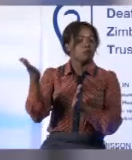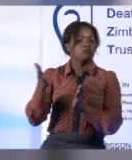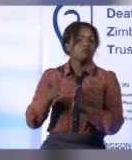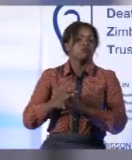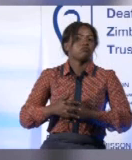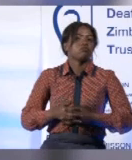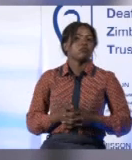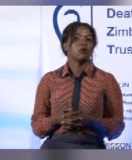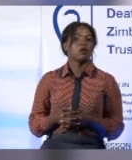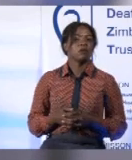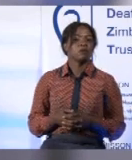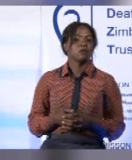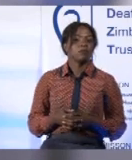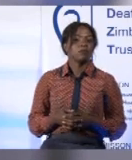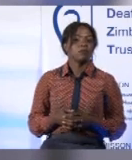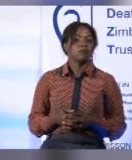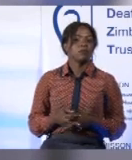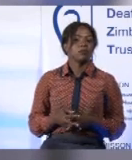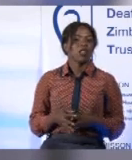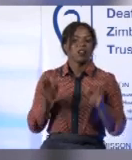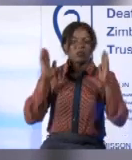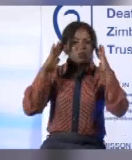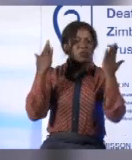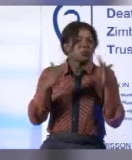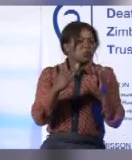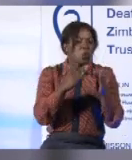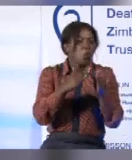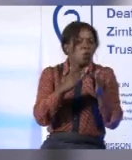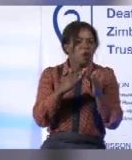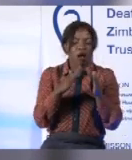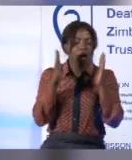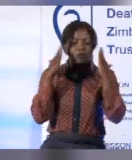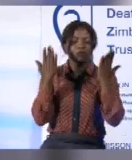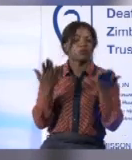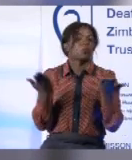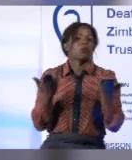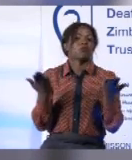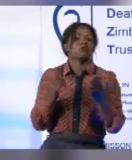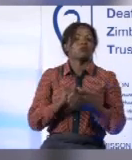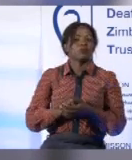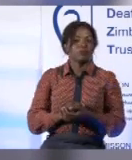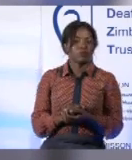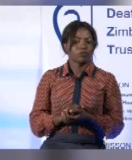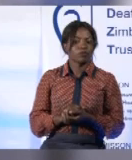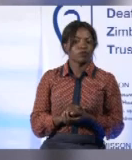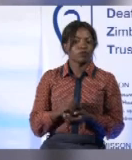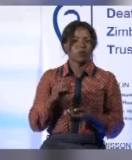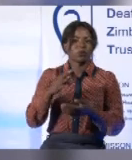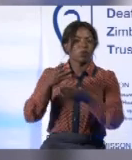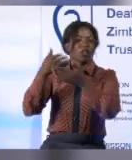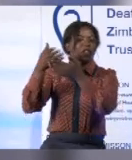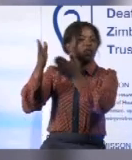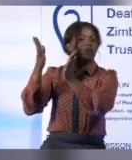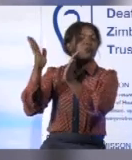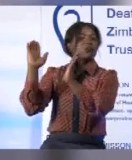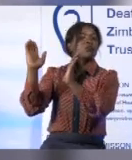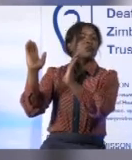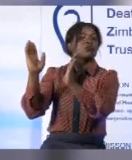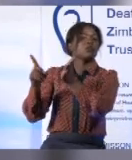They actually don't even know where we stay. So we meet them somewhere else. We do our work somewhere else.